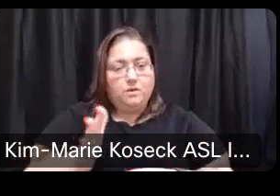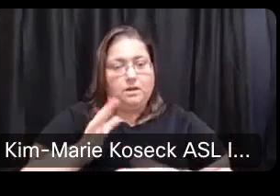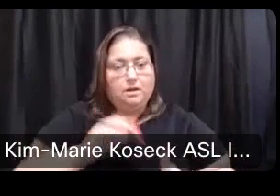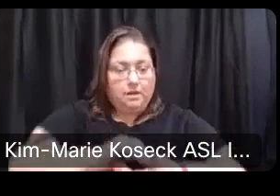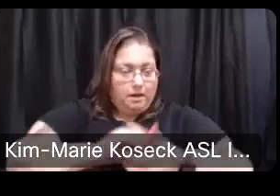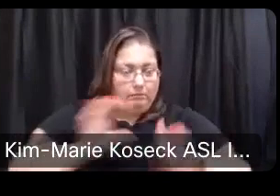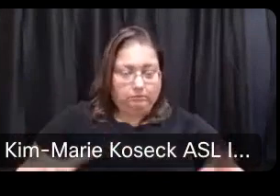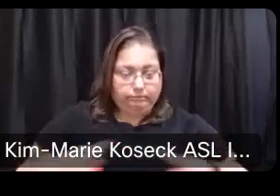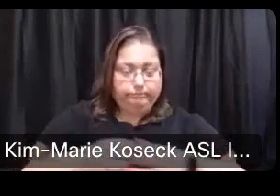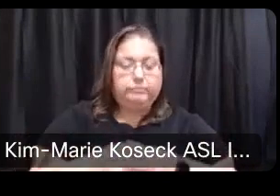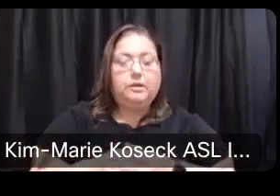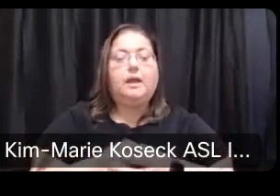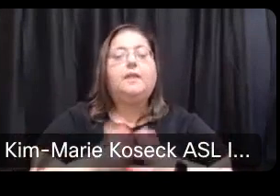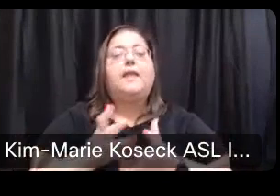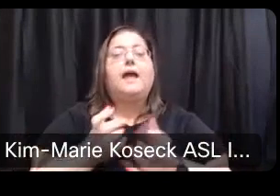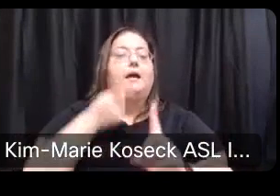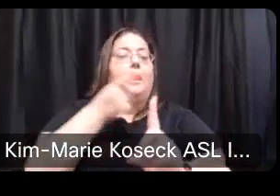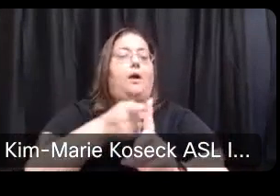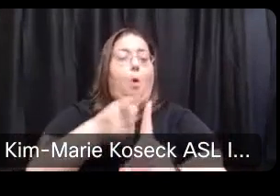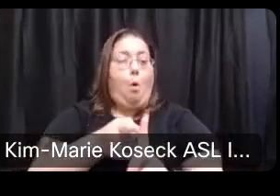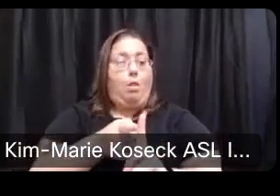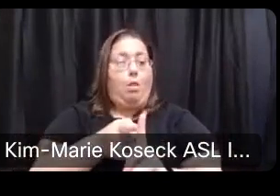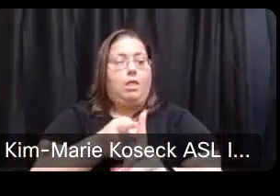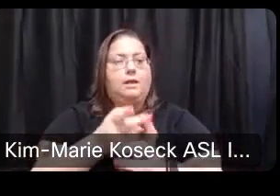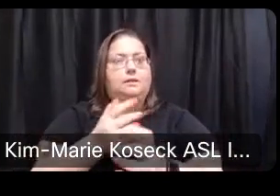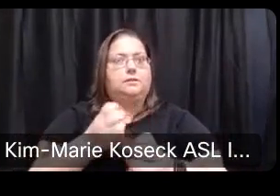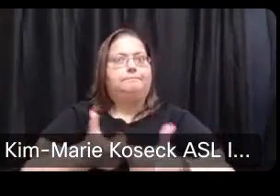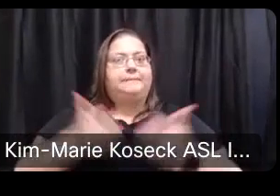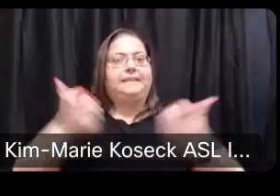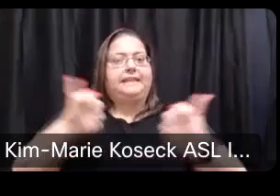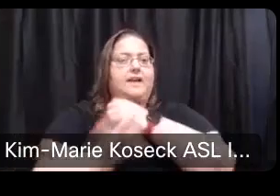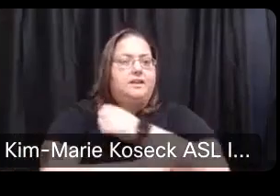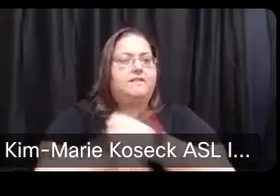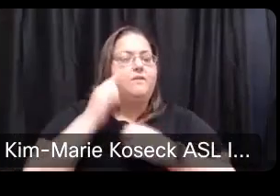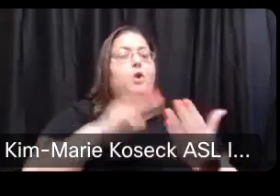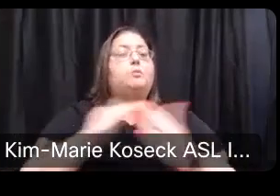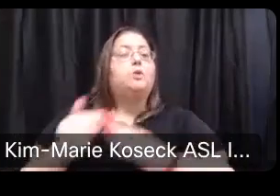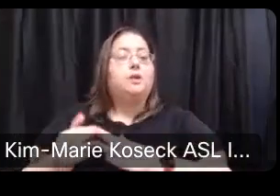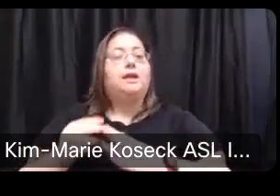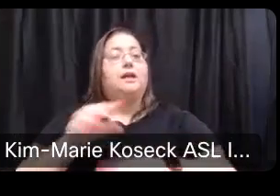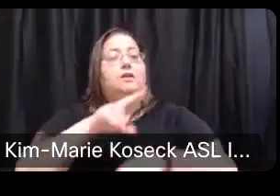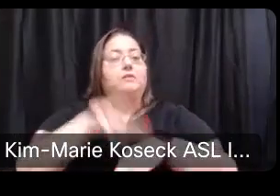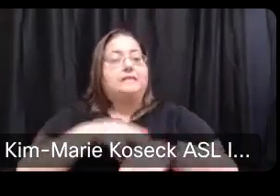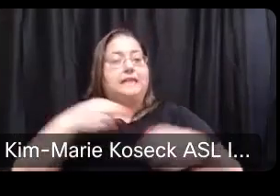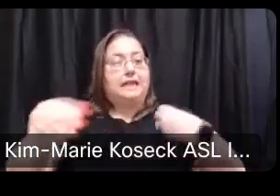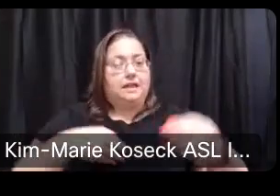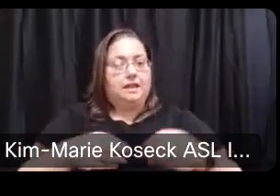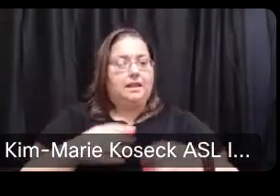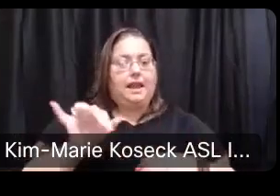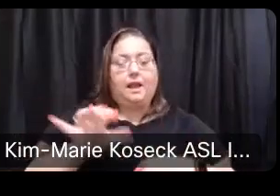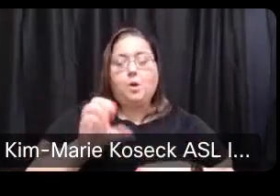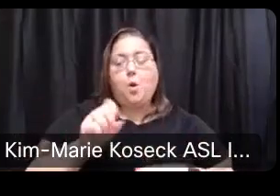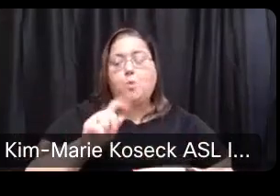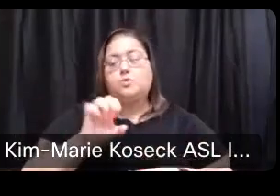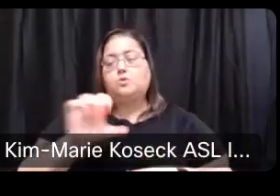Collectively, these goals aim to build a strong foundation for community resilience, ensuring that areas affected by coastal changes